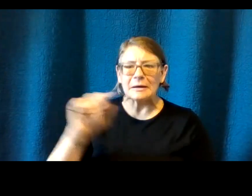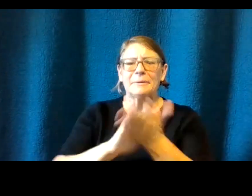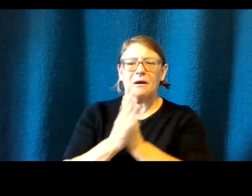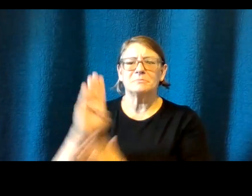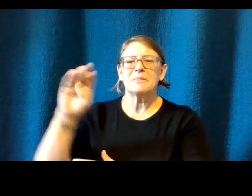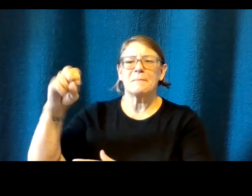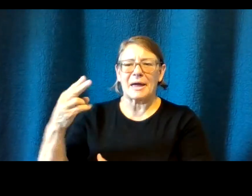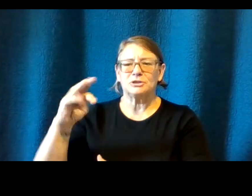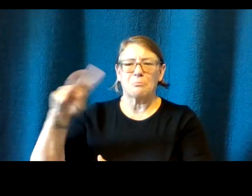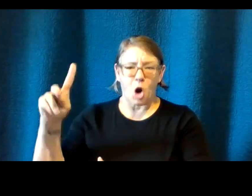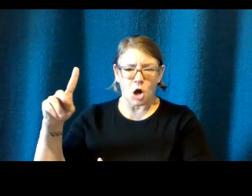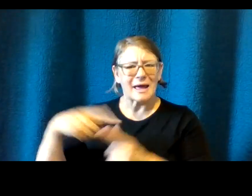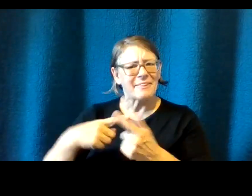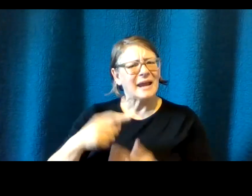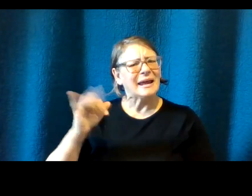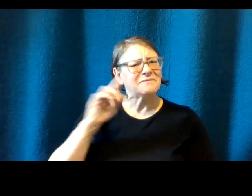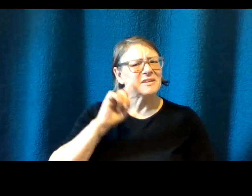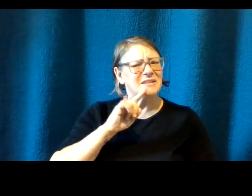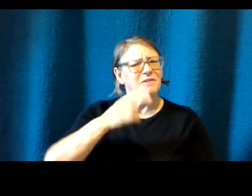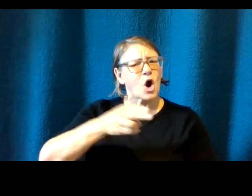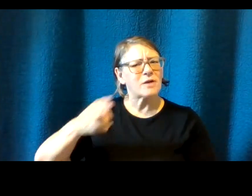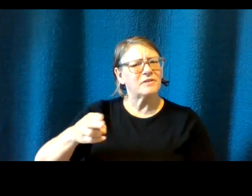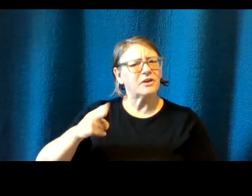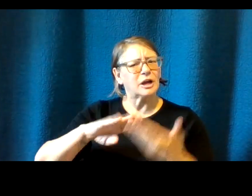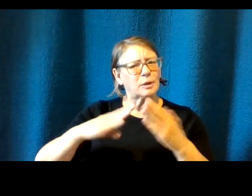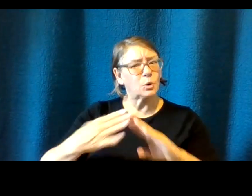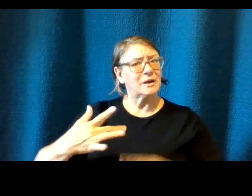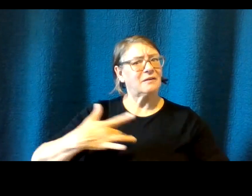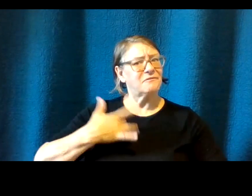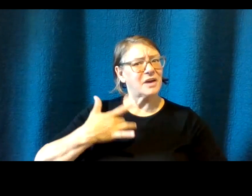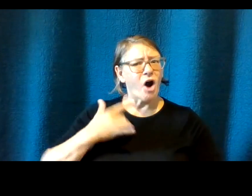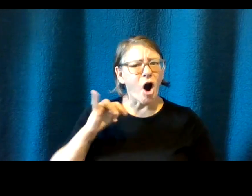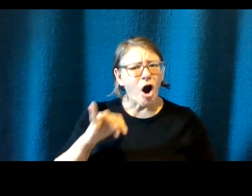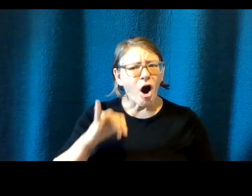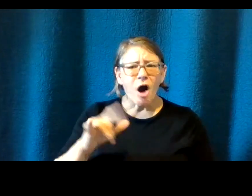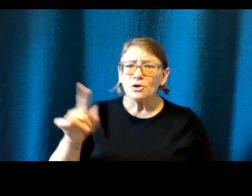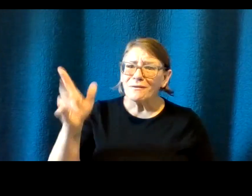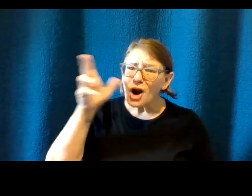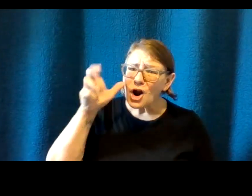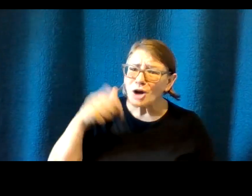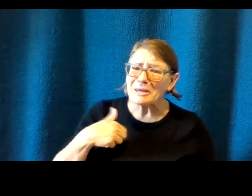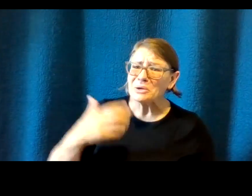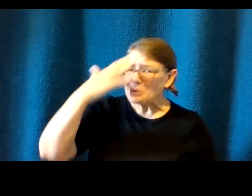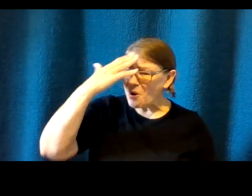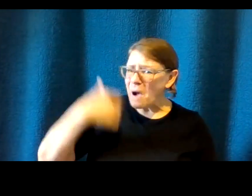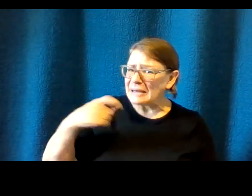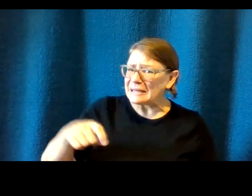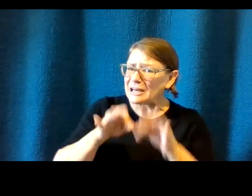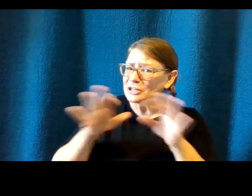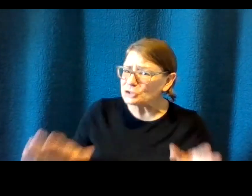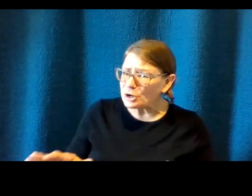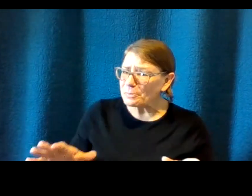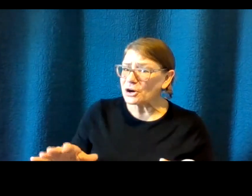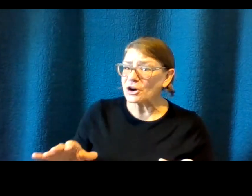community feel like they're actually would be heard, and they would be able to participate fully and present them